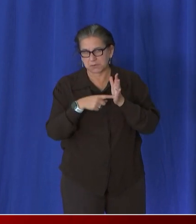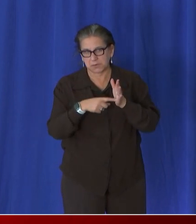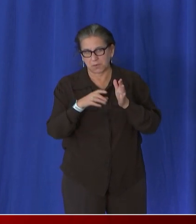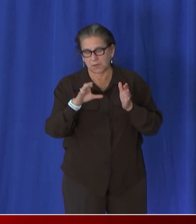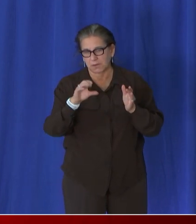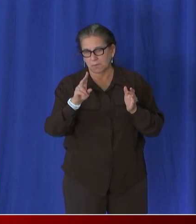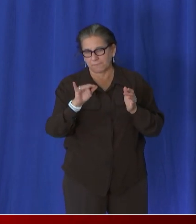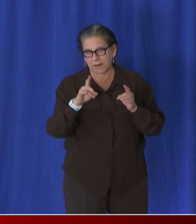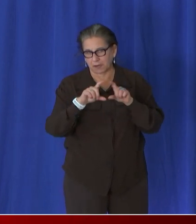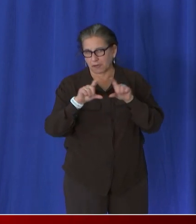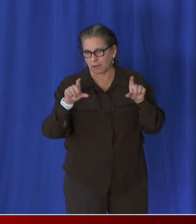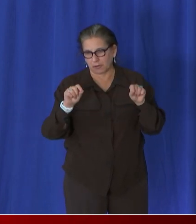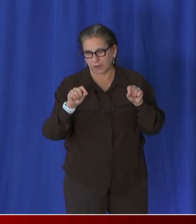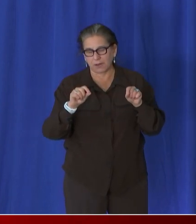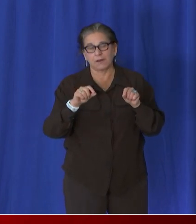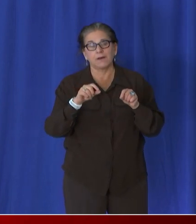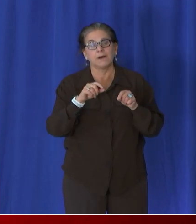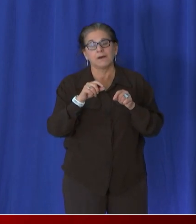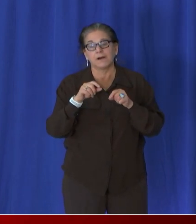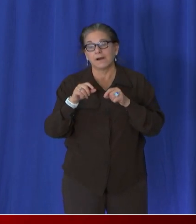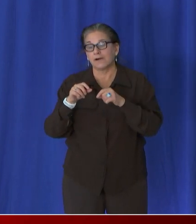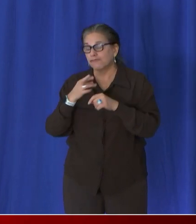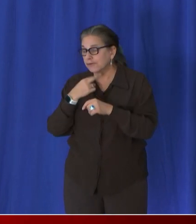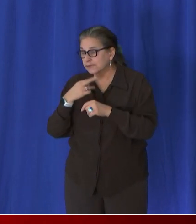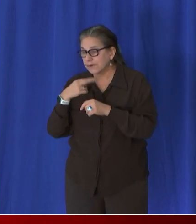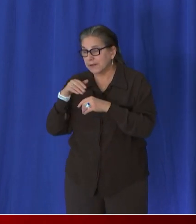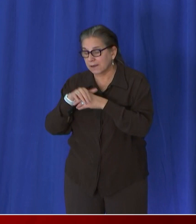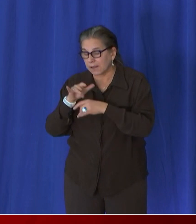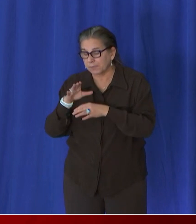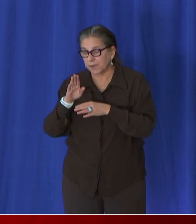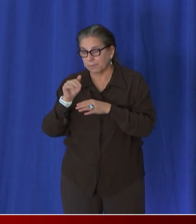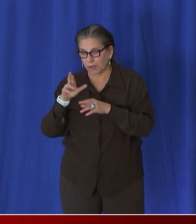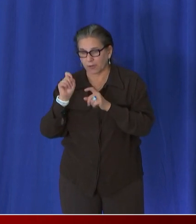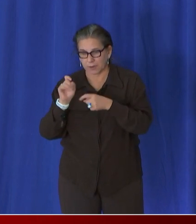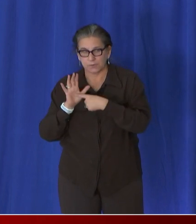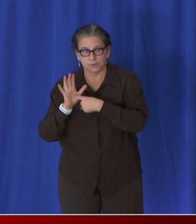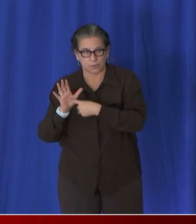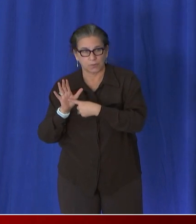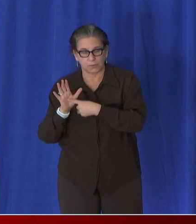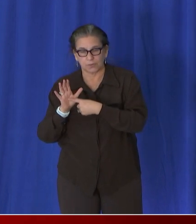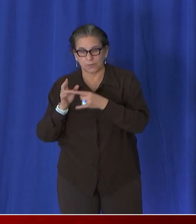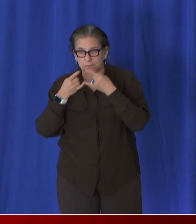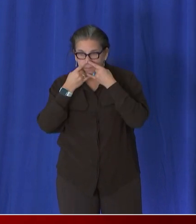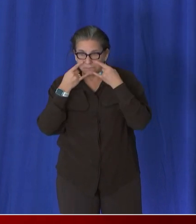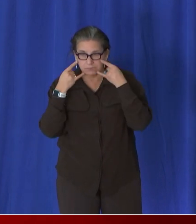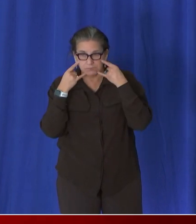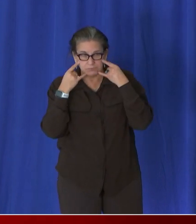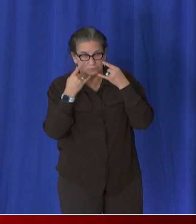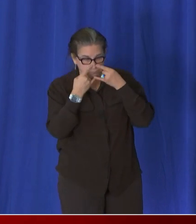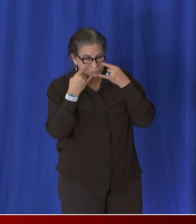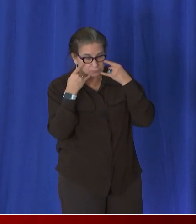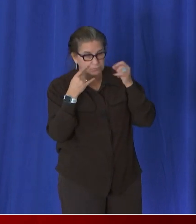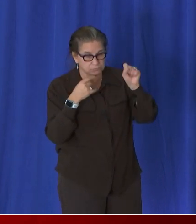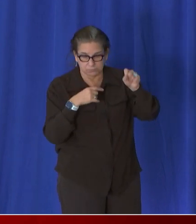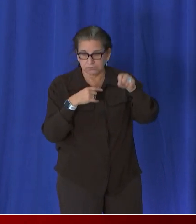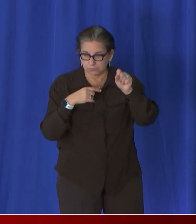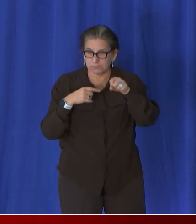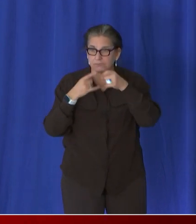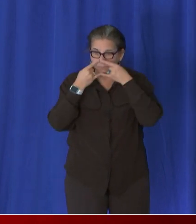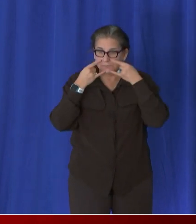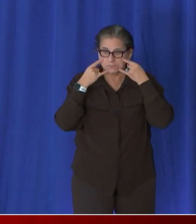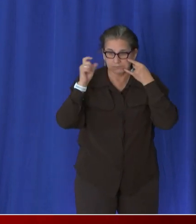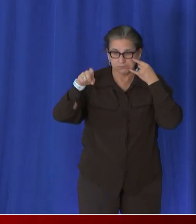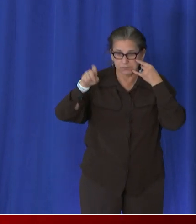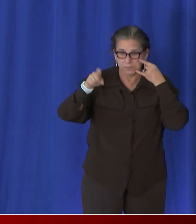So grocery stores wouldn't be covered, just to be clear? Correct. Okay. And then what about staff? Is it patrons and staff at these